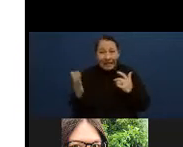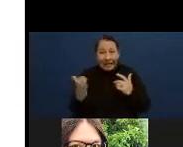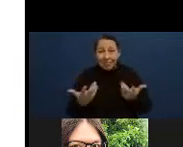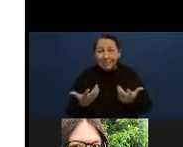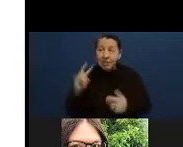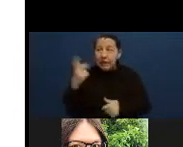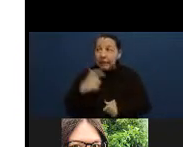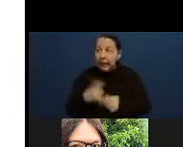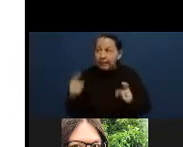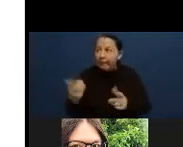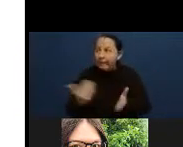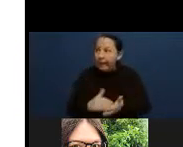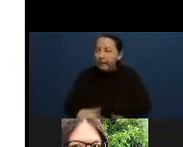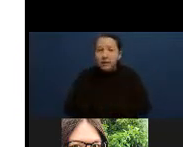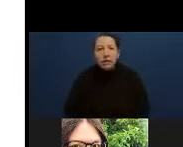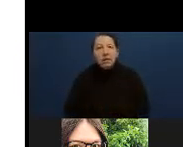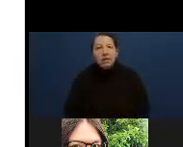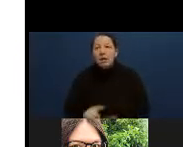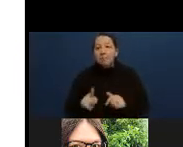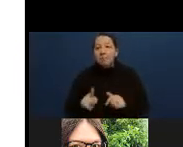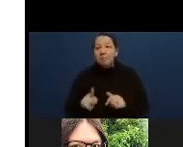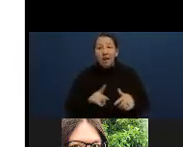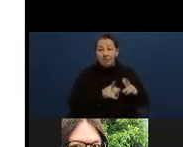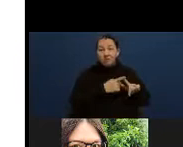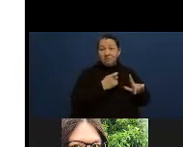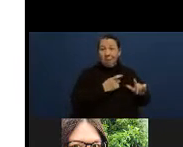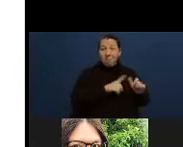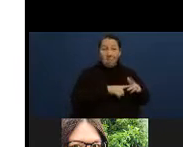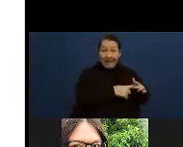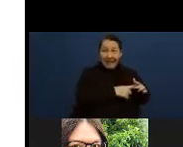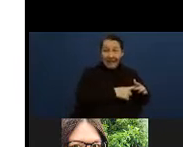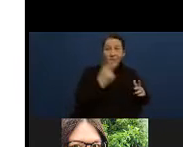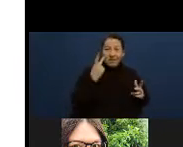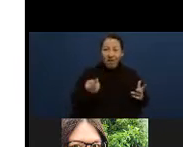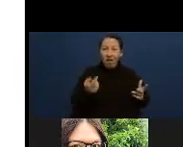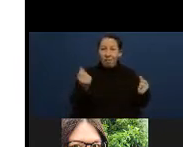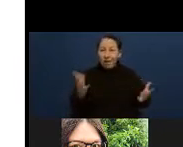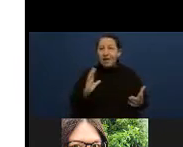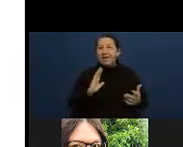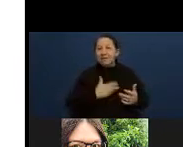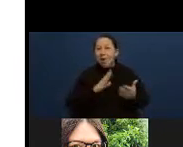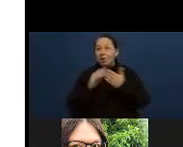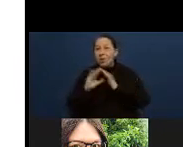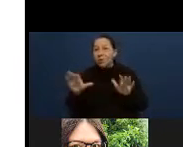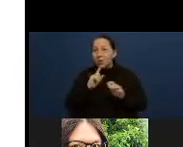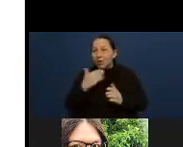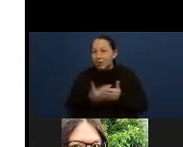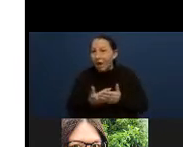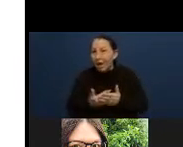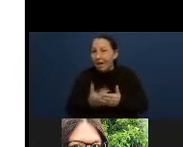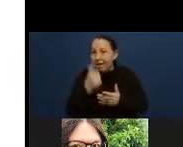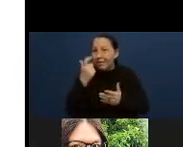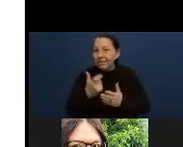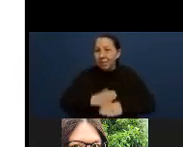but initially we saw a lot of protective factors in our communities doing really well. So we know that we are able